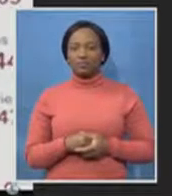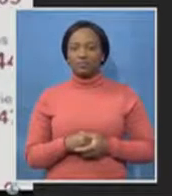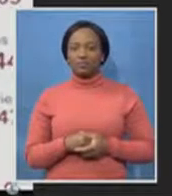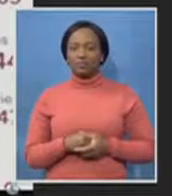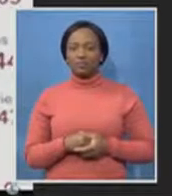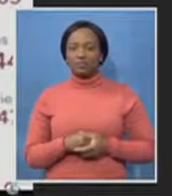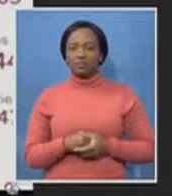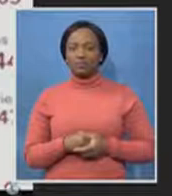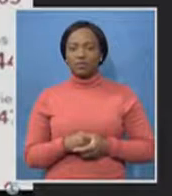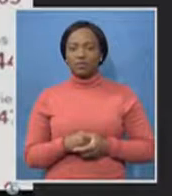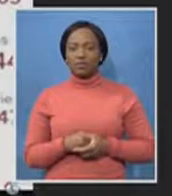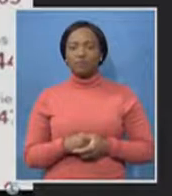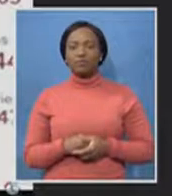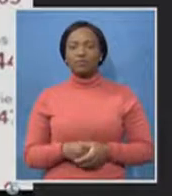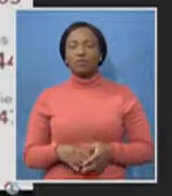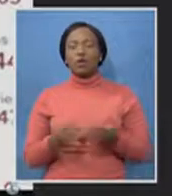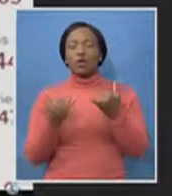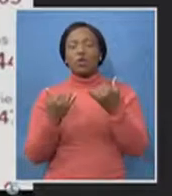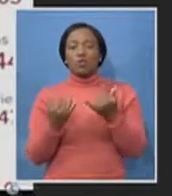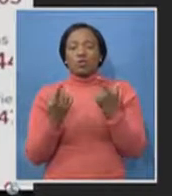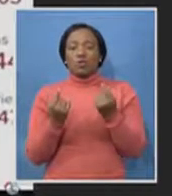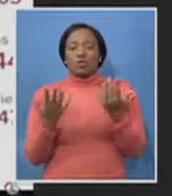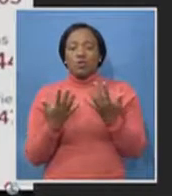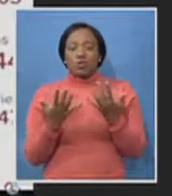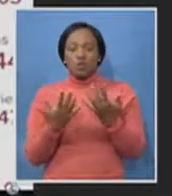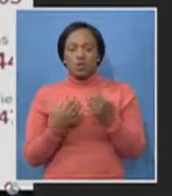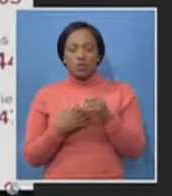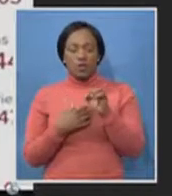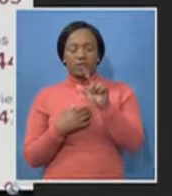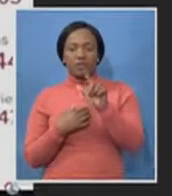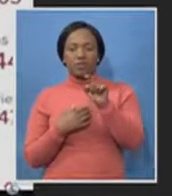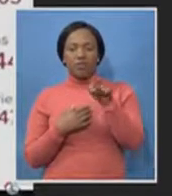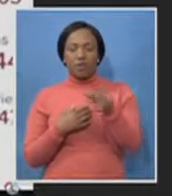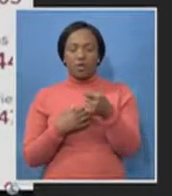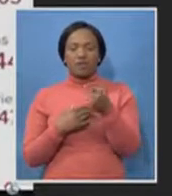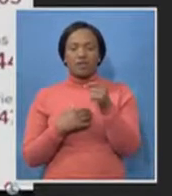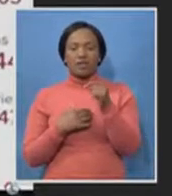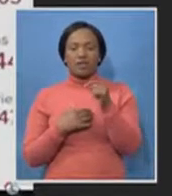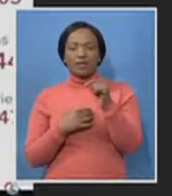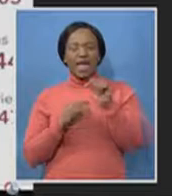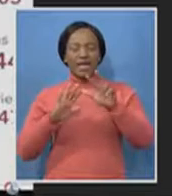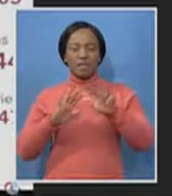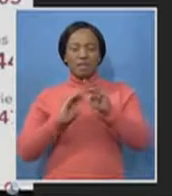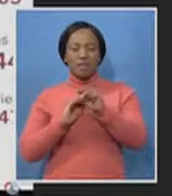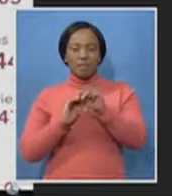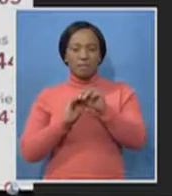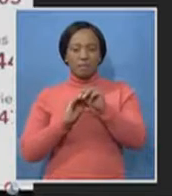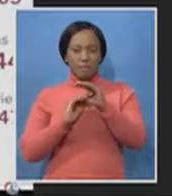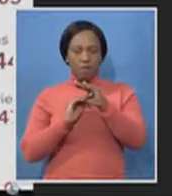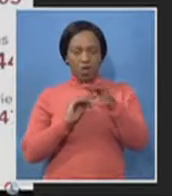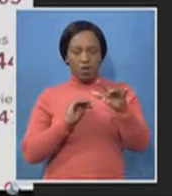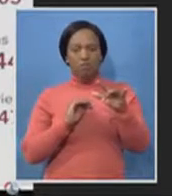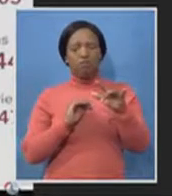today, about 7.8 billion people in the world will be in need of that vaccine. So that manufacturing will need to